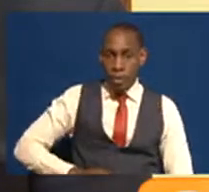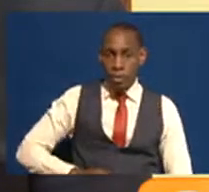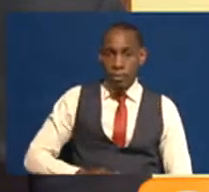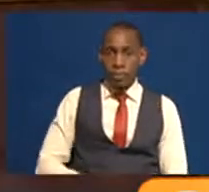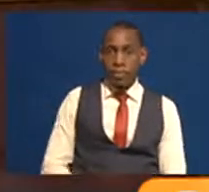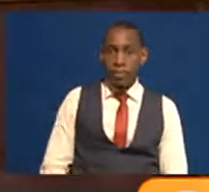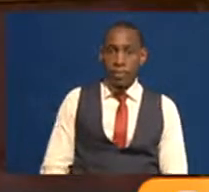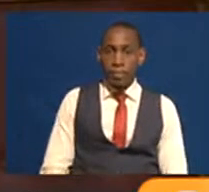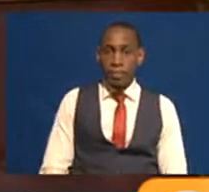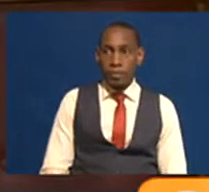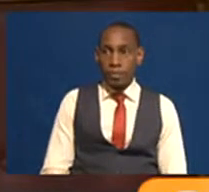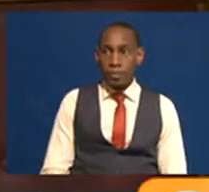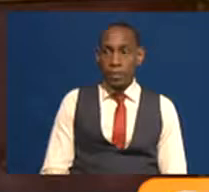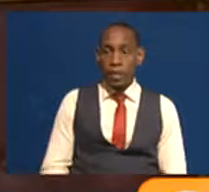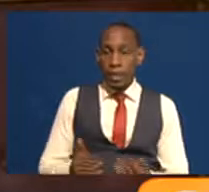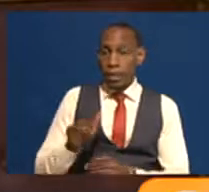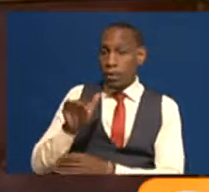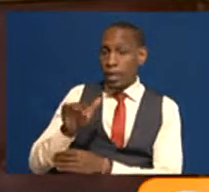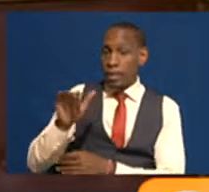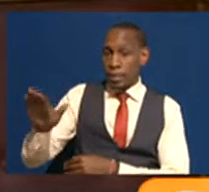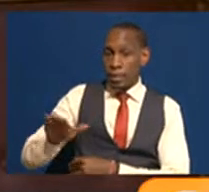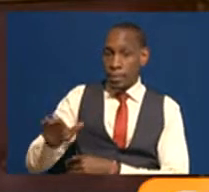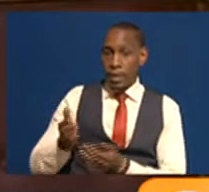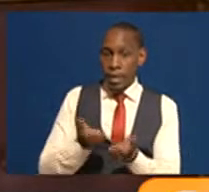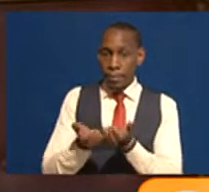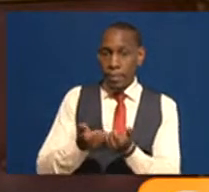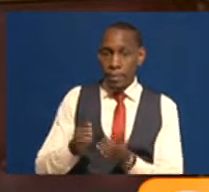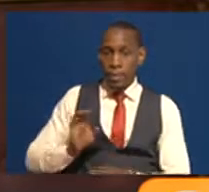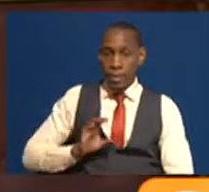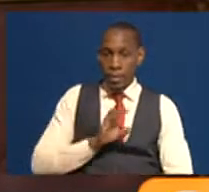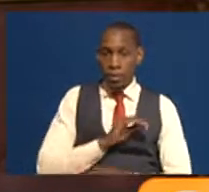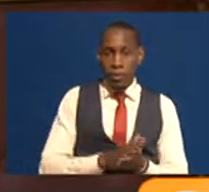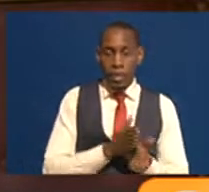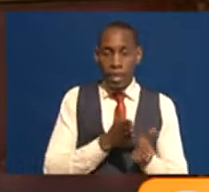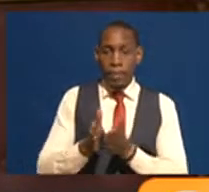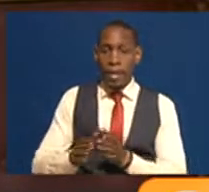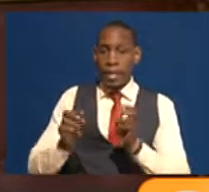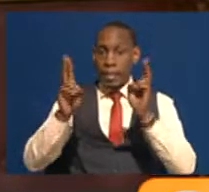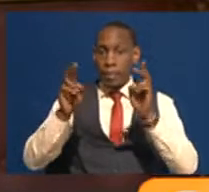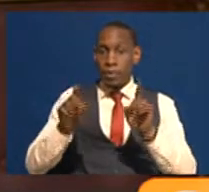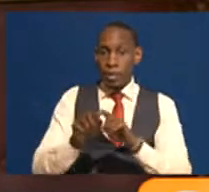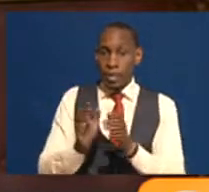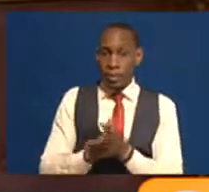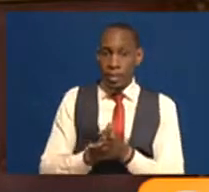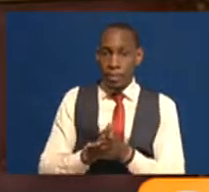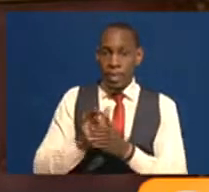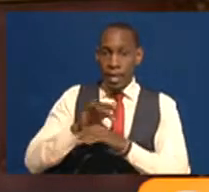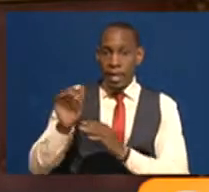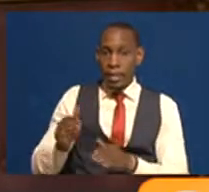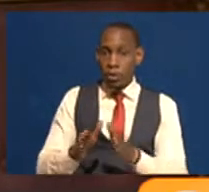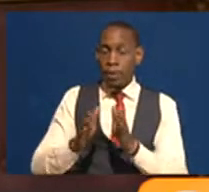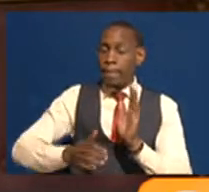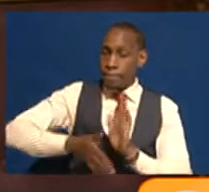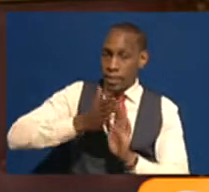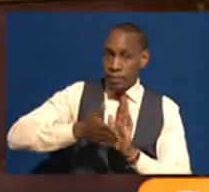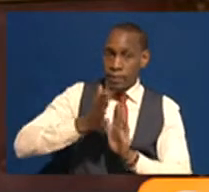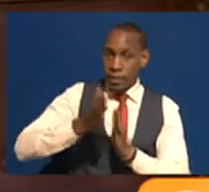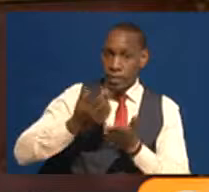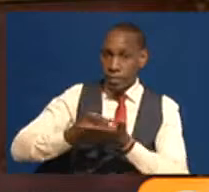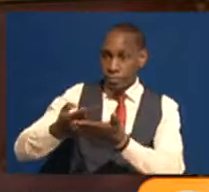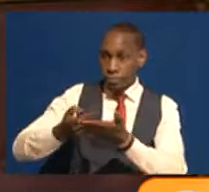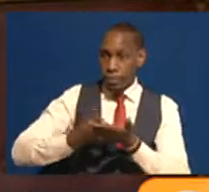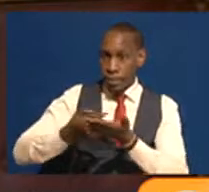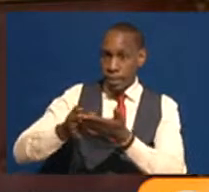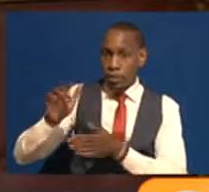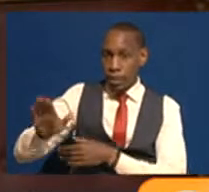PSC. I call upon the House Business Committee to schedule the motion at the earliest opportunity for expeditious consideration by